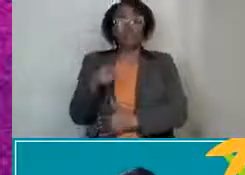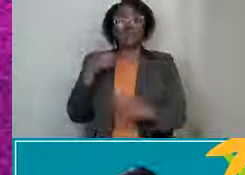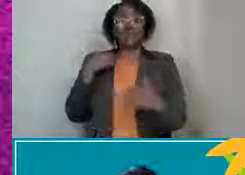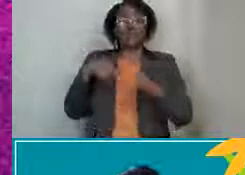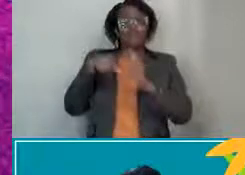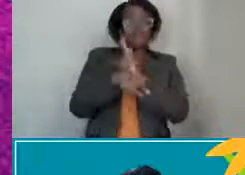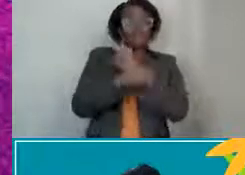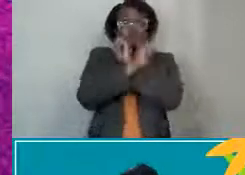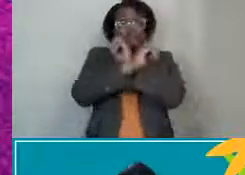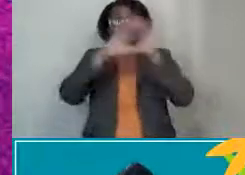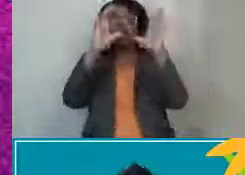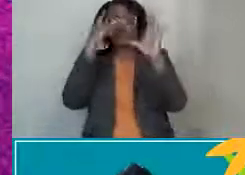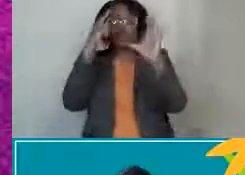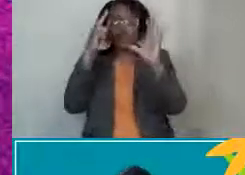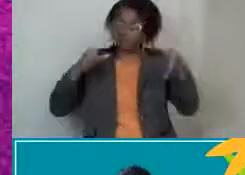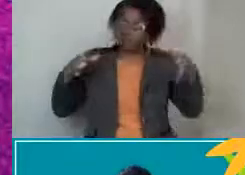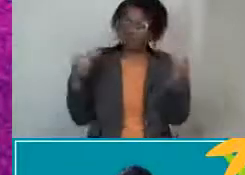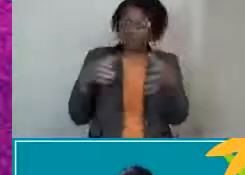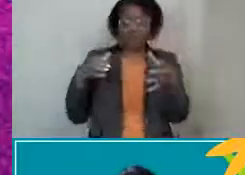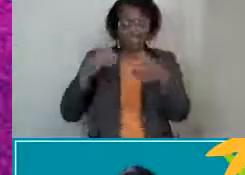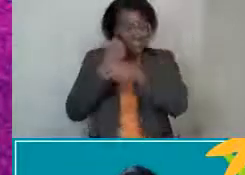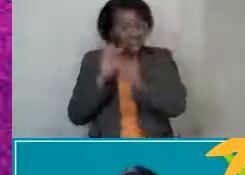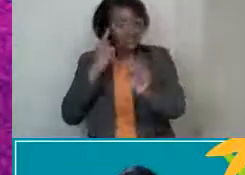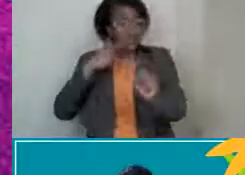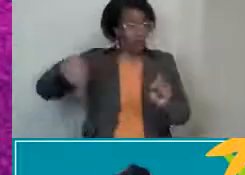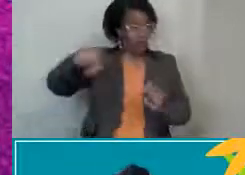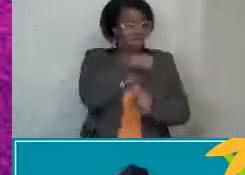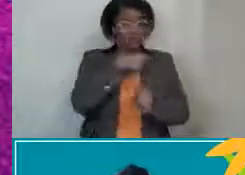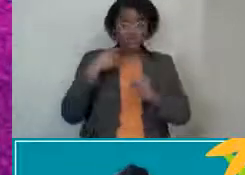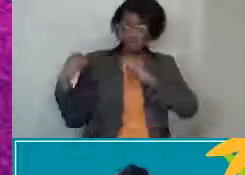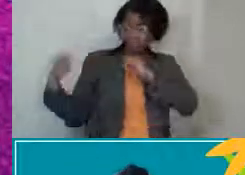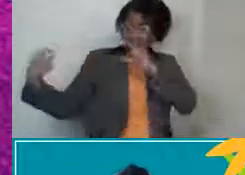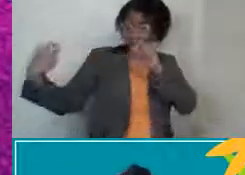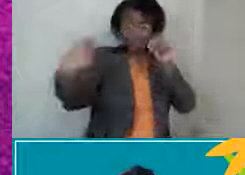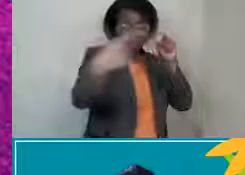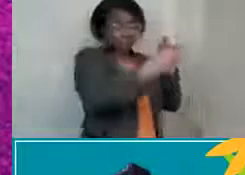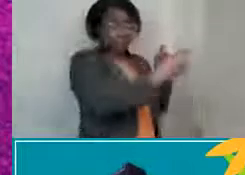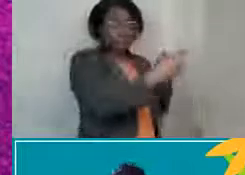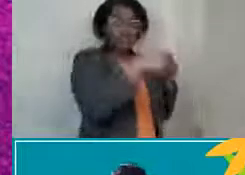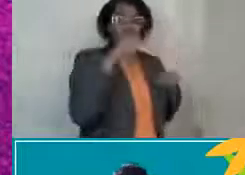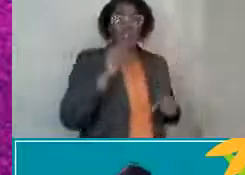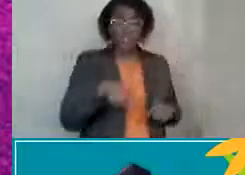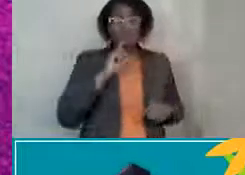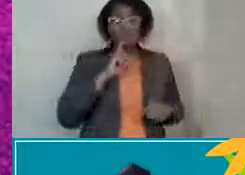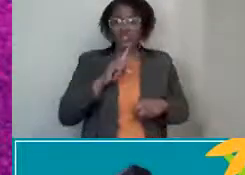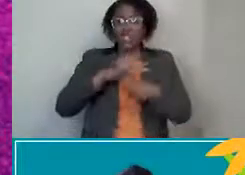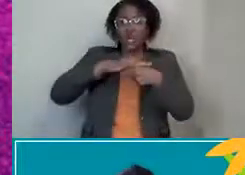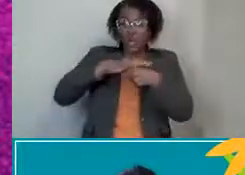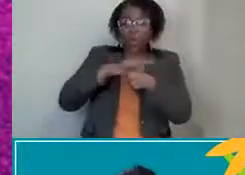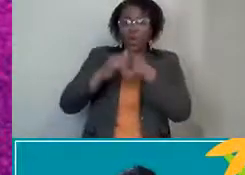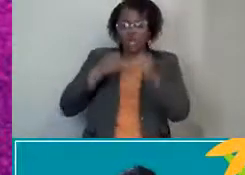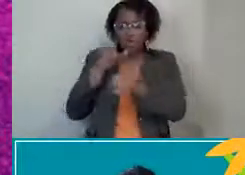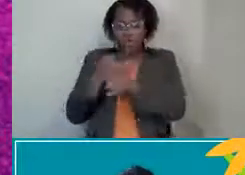of collective safety for all of us. So in doing so, this framework treats local and international